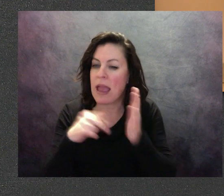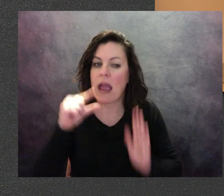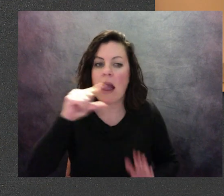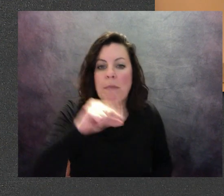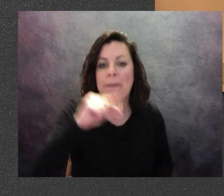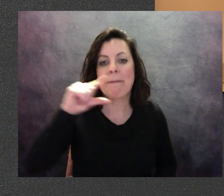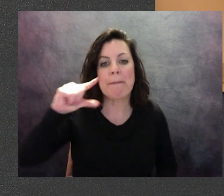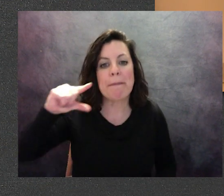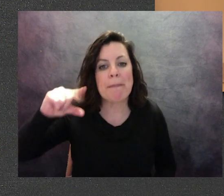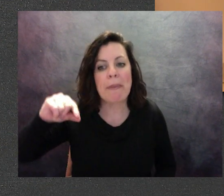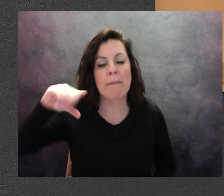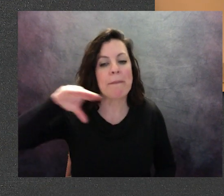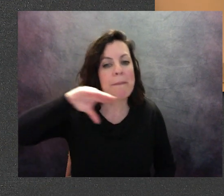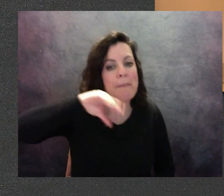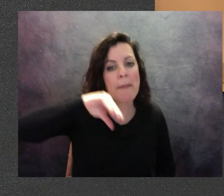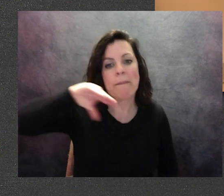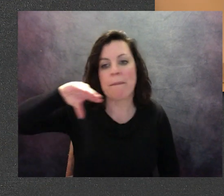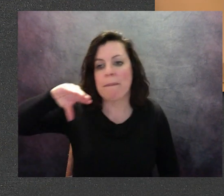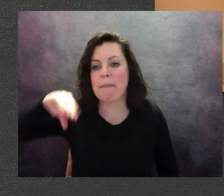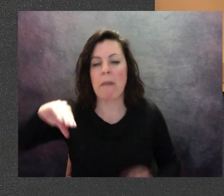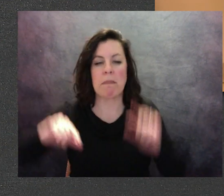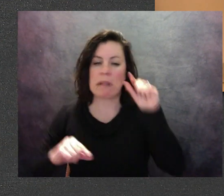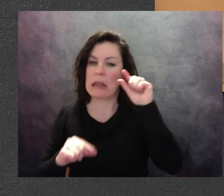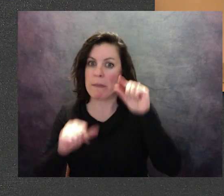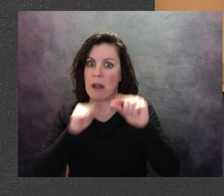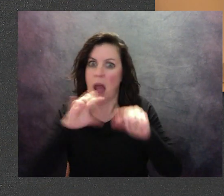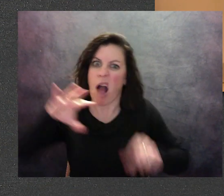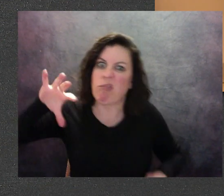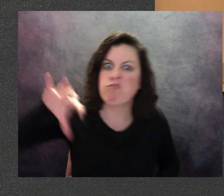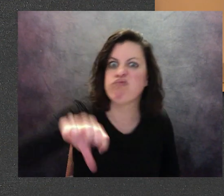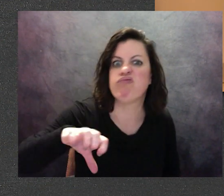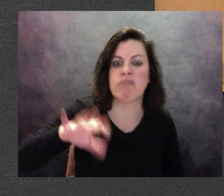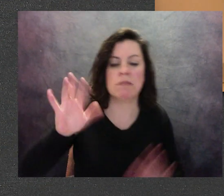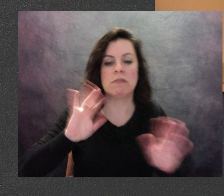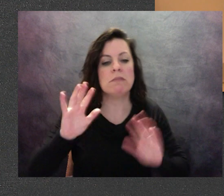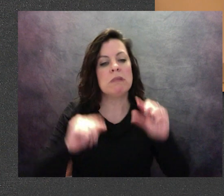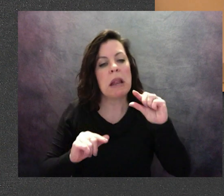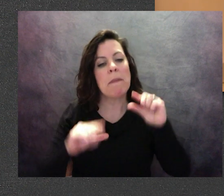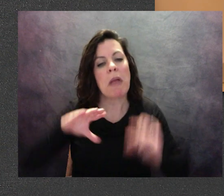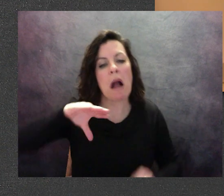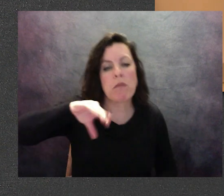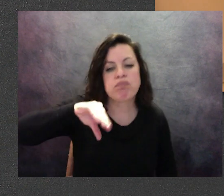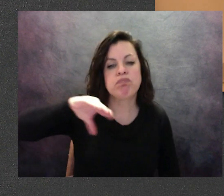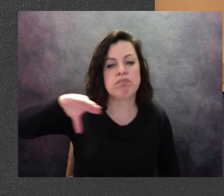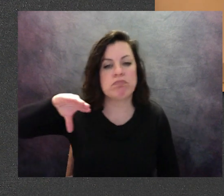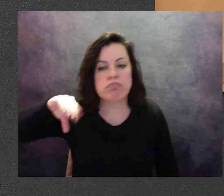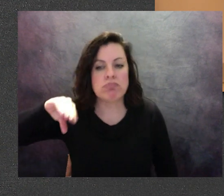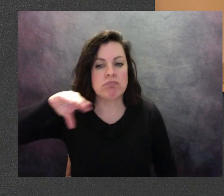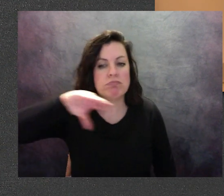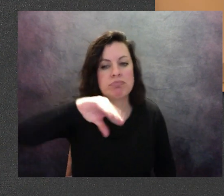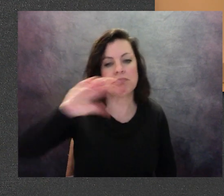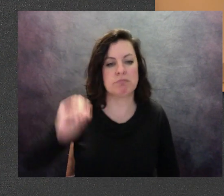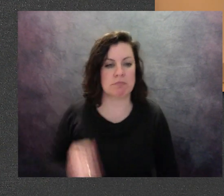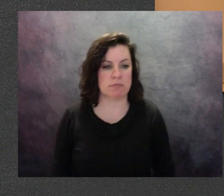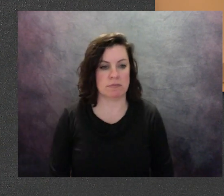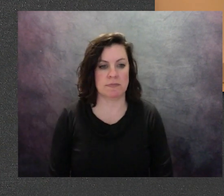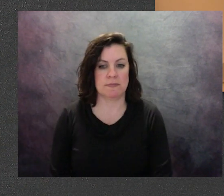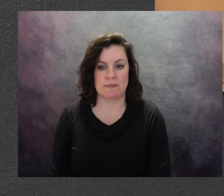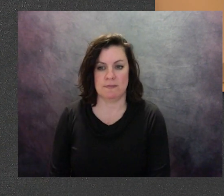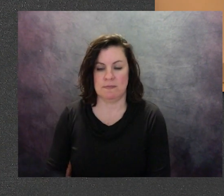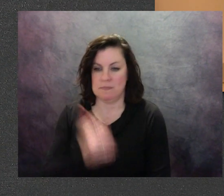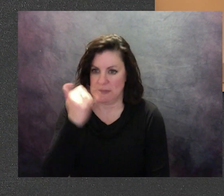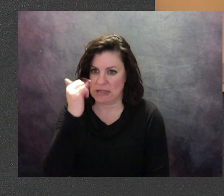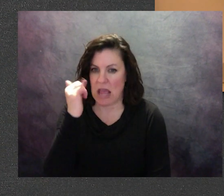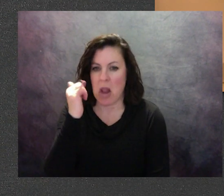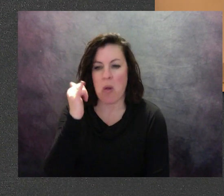little drops of paint on my paper. Okay, here we go. I'm just going to put little drops of paint. I'm going to